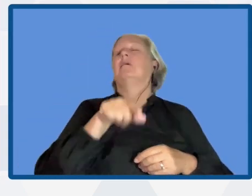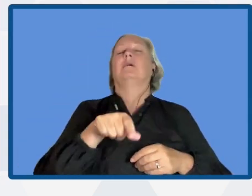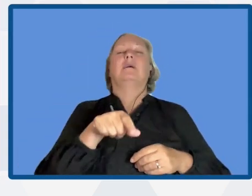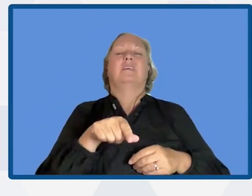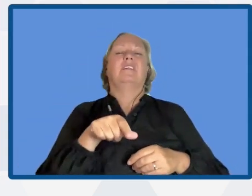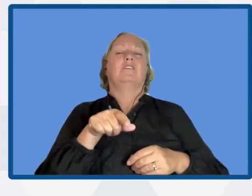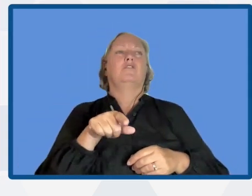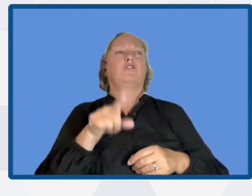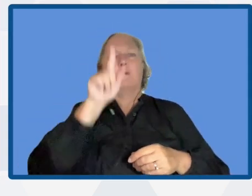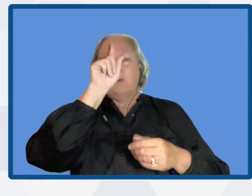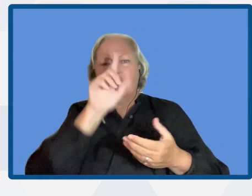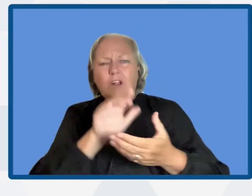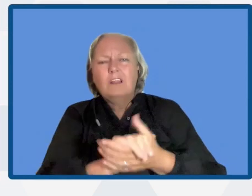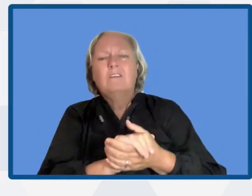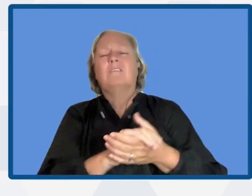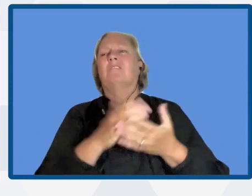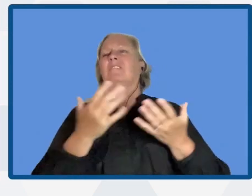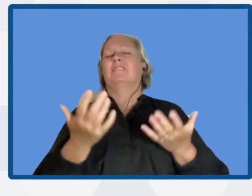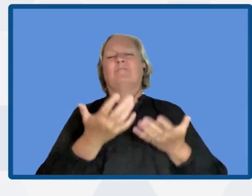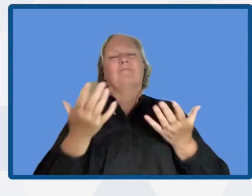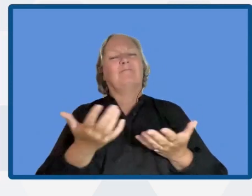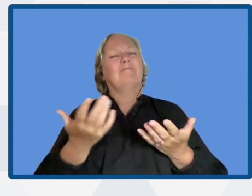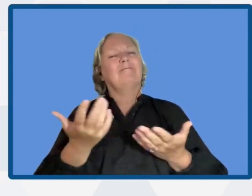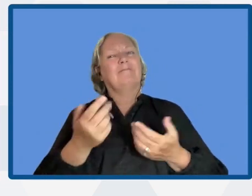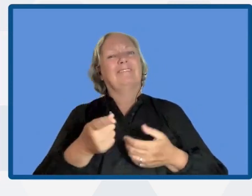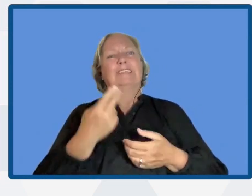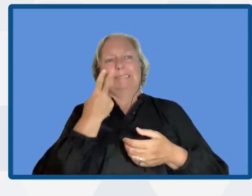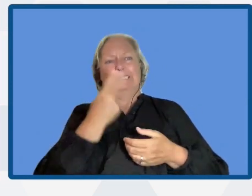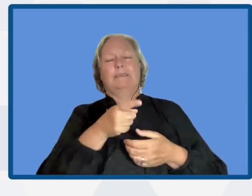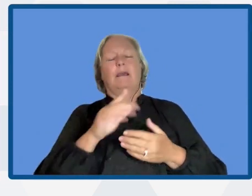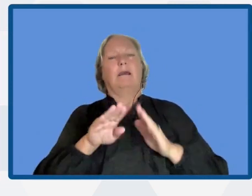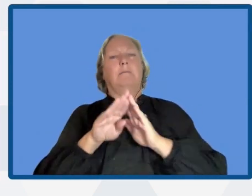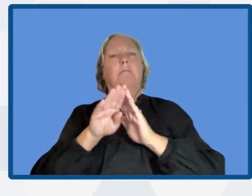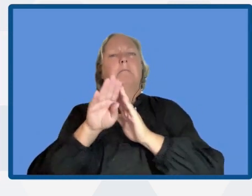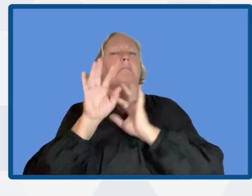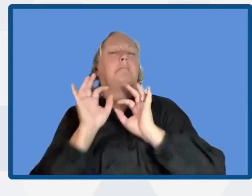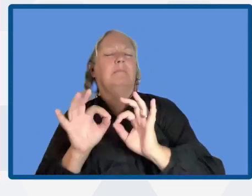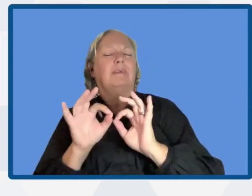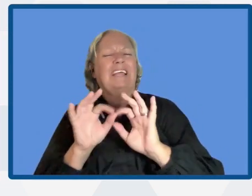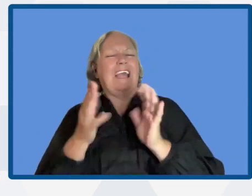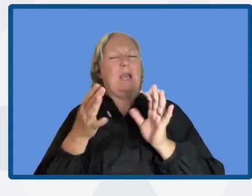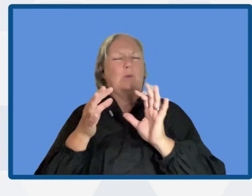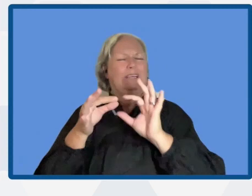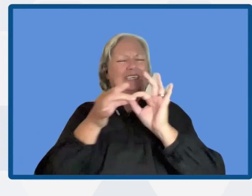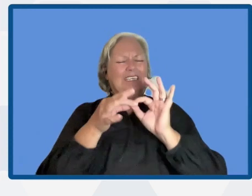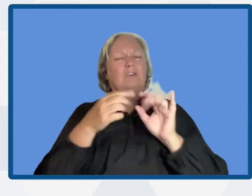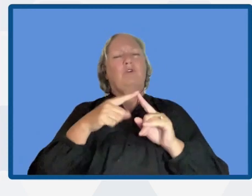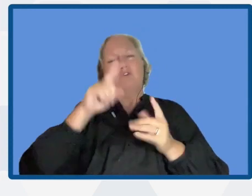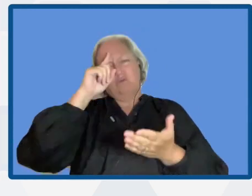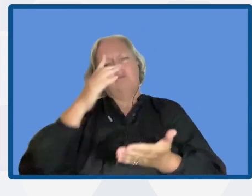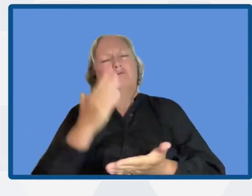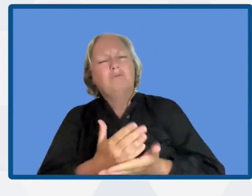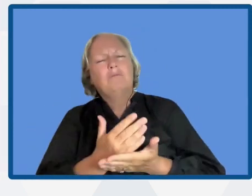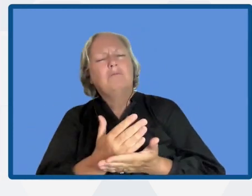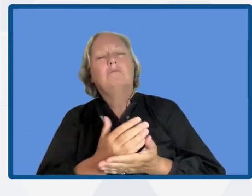trusting the system. That's when we see participation levels going up. So how do we achieve this engagement and this trust that we expect from communities?